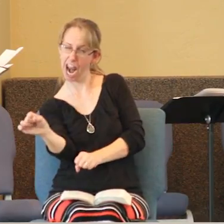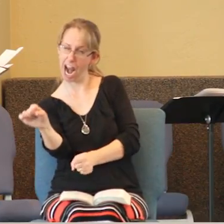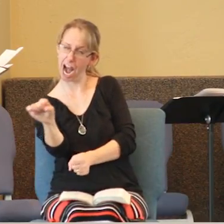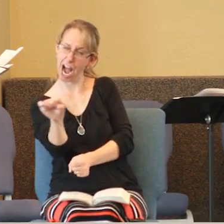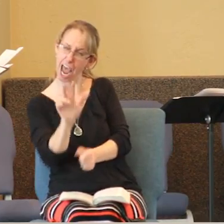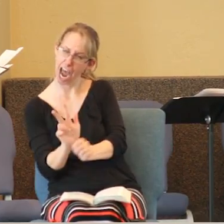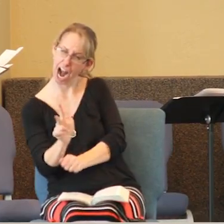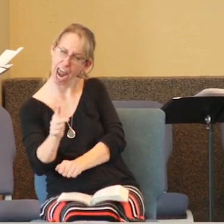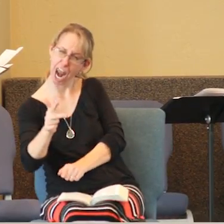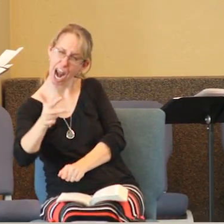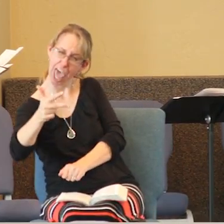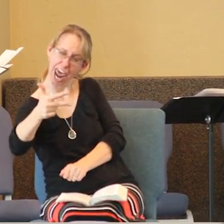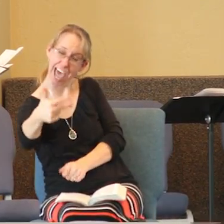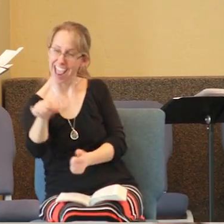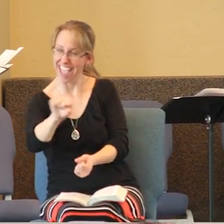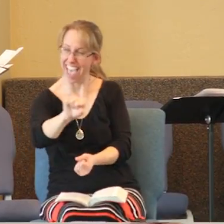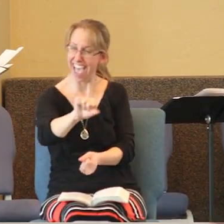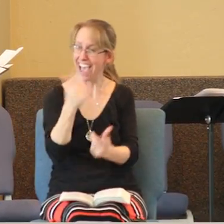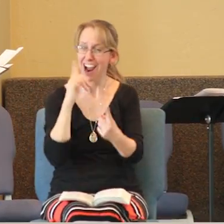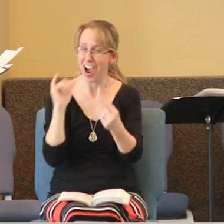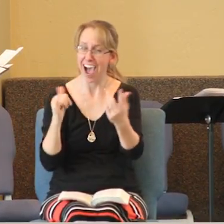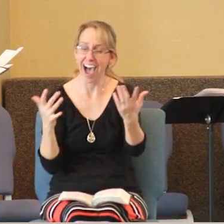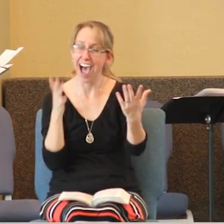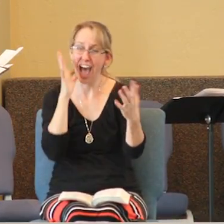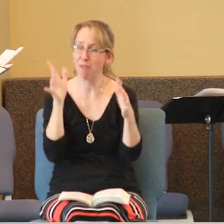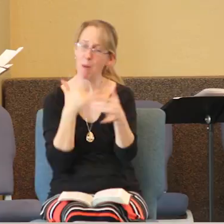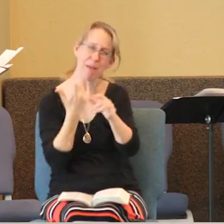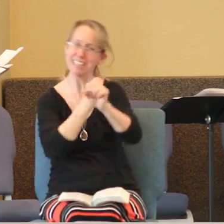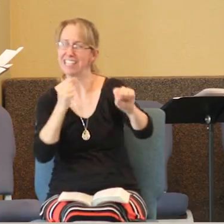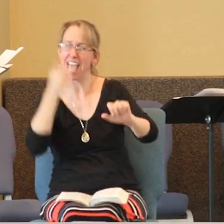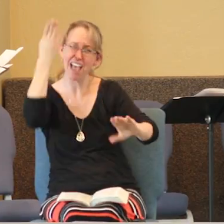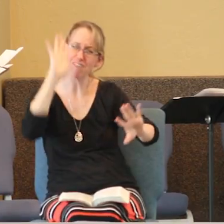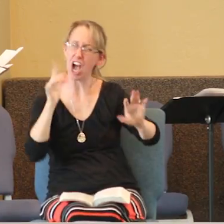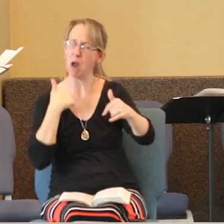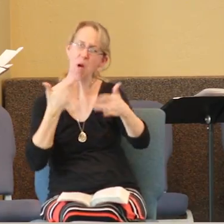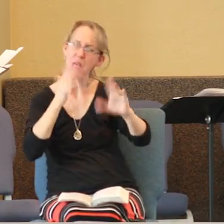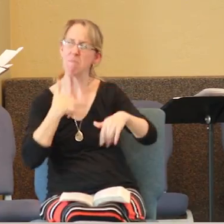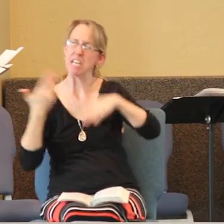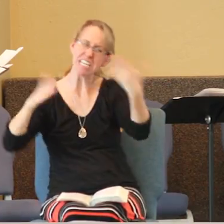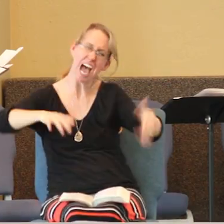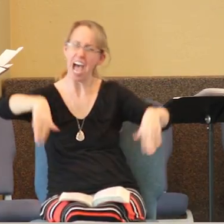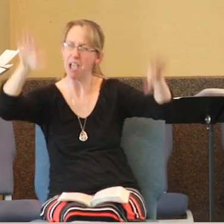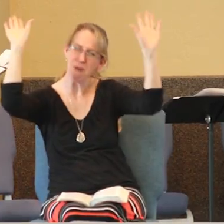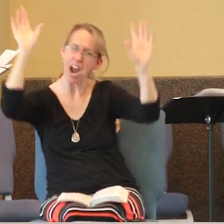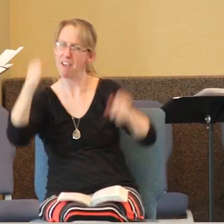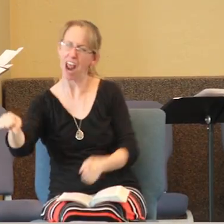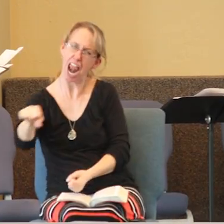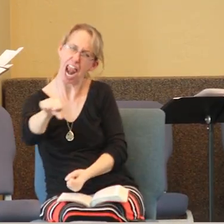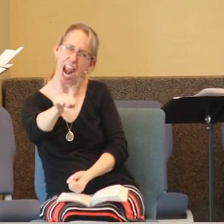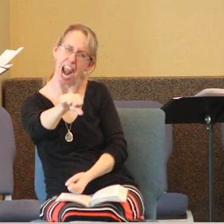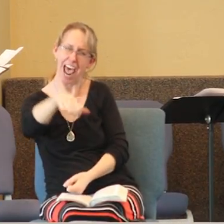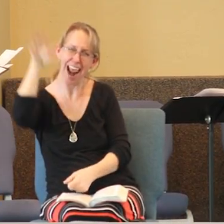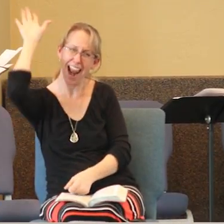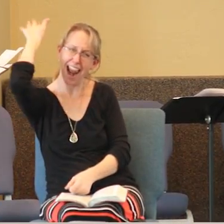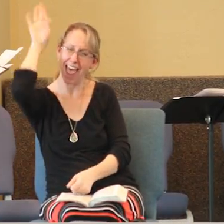right around that corner. Man, I'll be safe. I'm a Christian. I'll be saved. God won't let me die. Bologna.